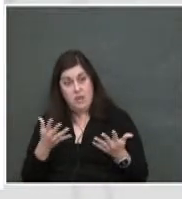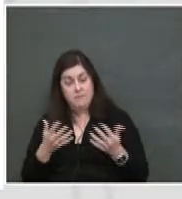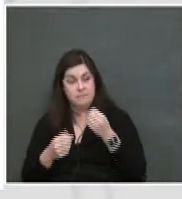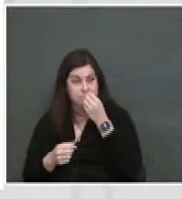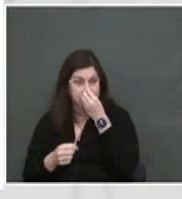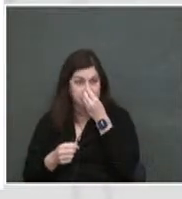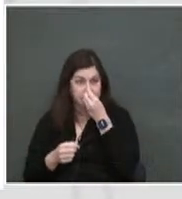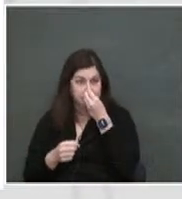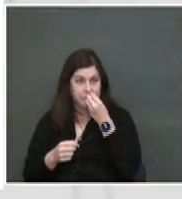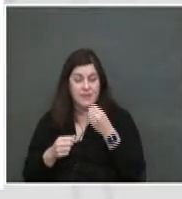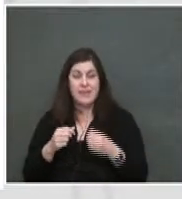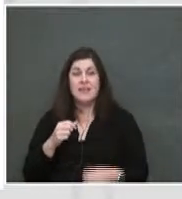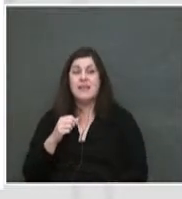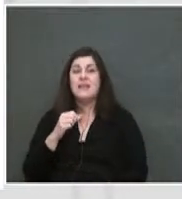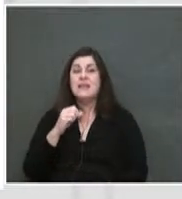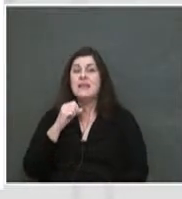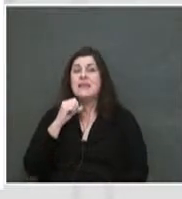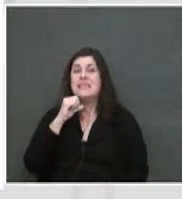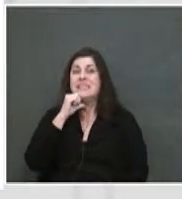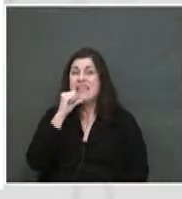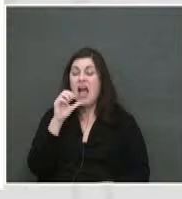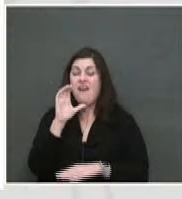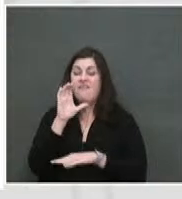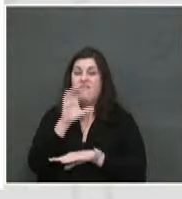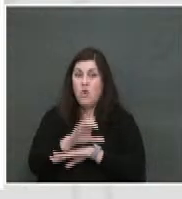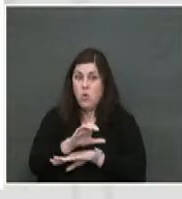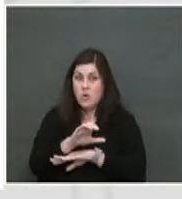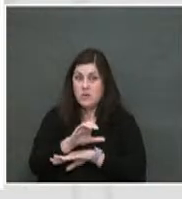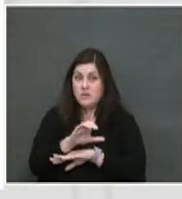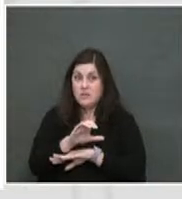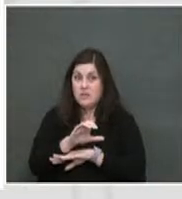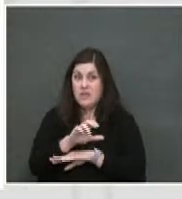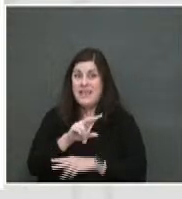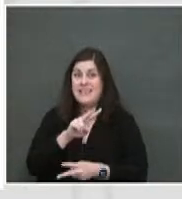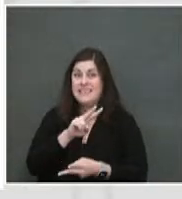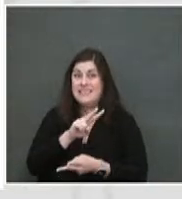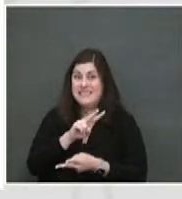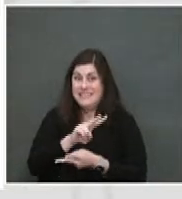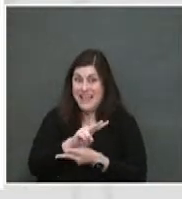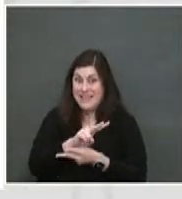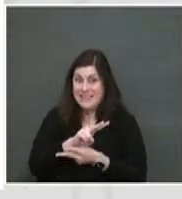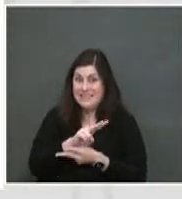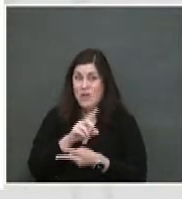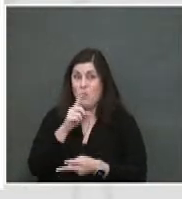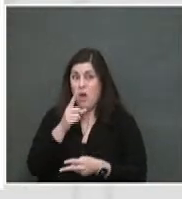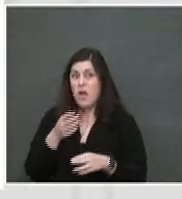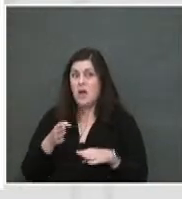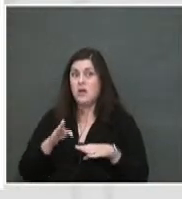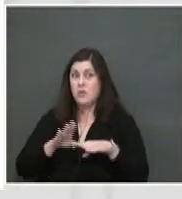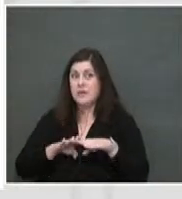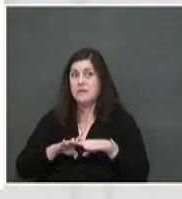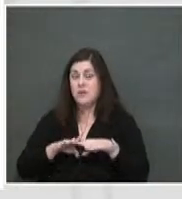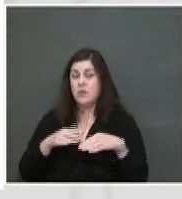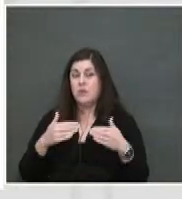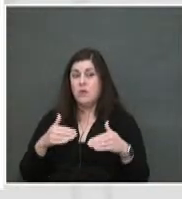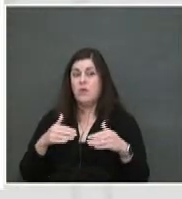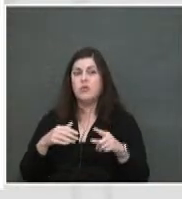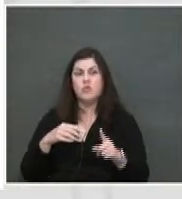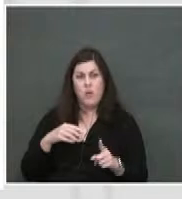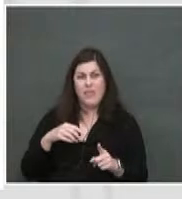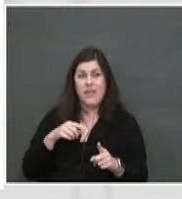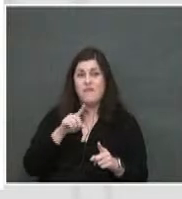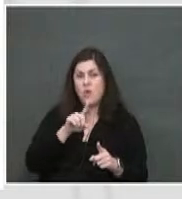we had was in non-forcible sex offenses, and you see one there for an increase of 100%. So that is the